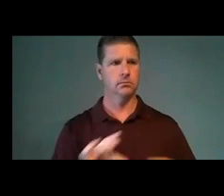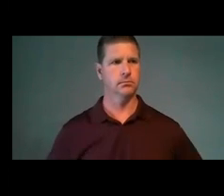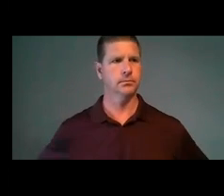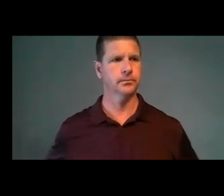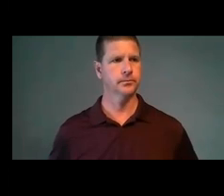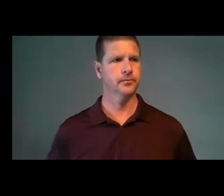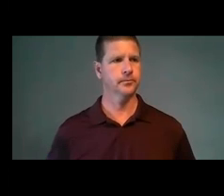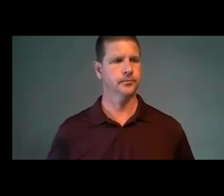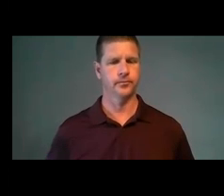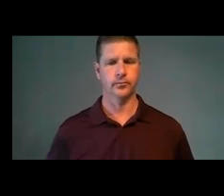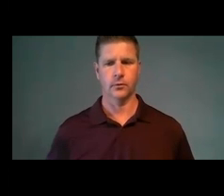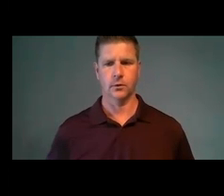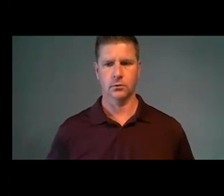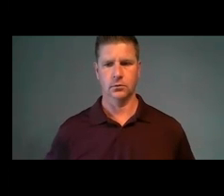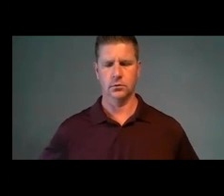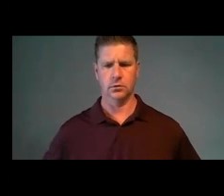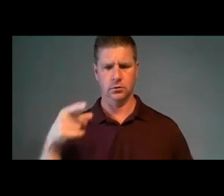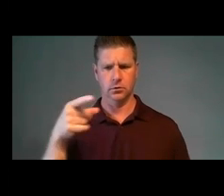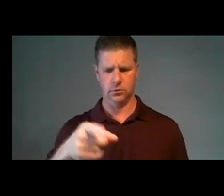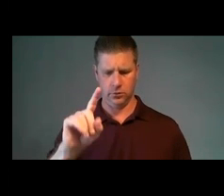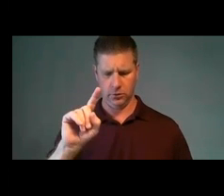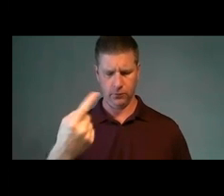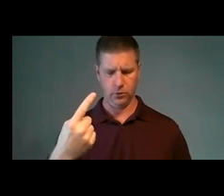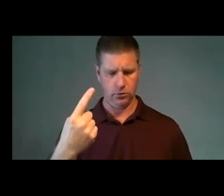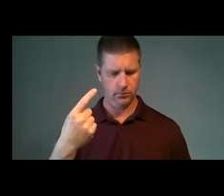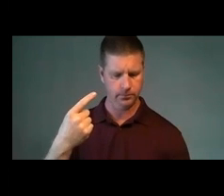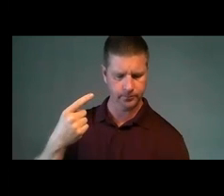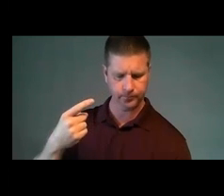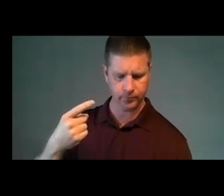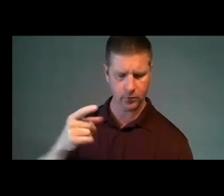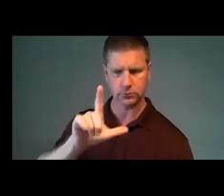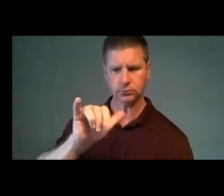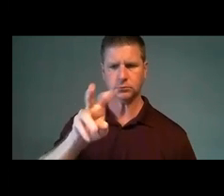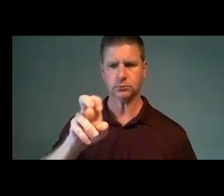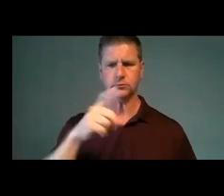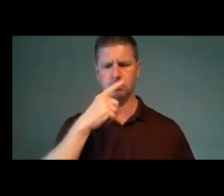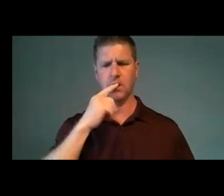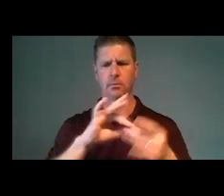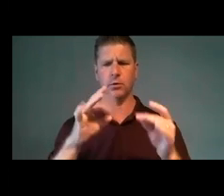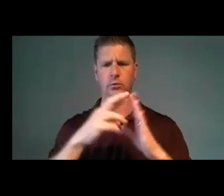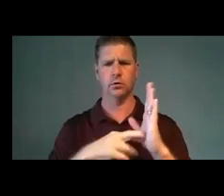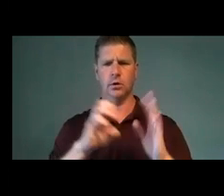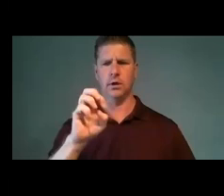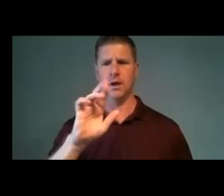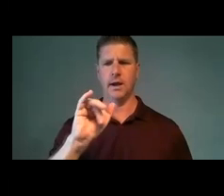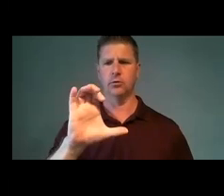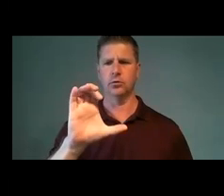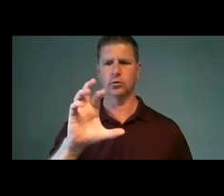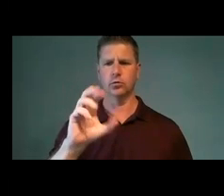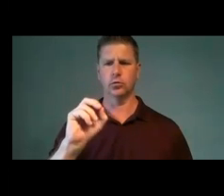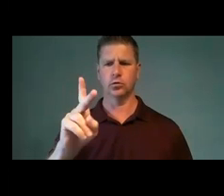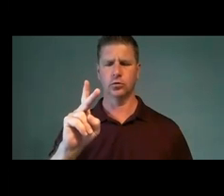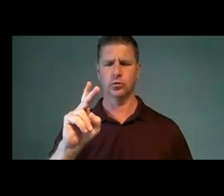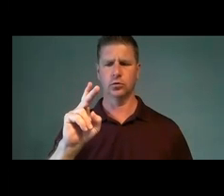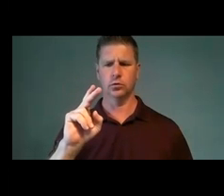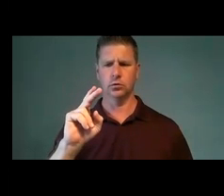I don't know who's handling that. What I've got is that the first live public comment registrant is Eric Cook. Yes,